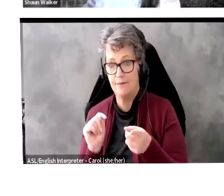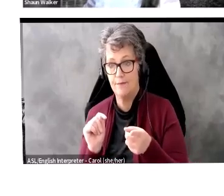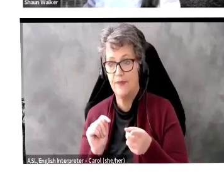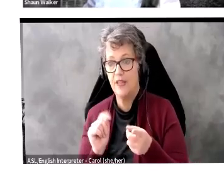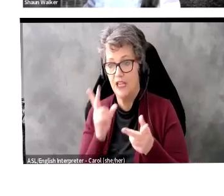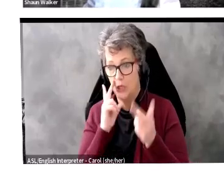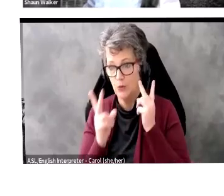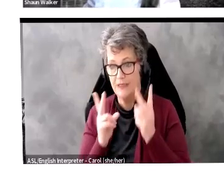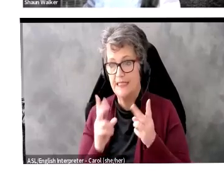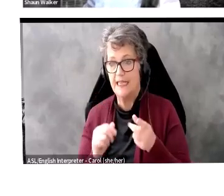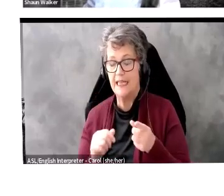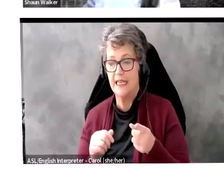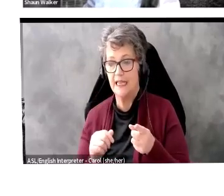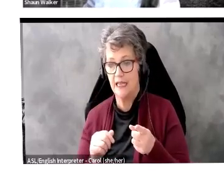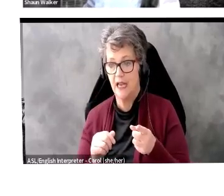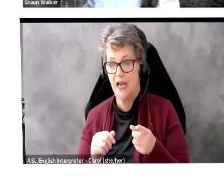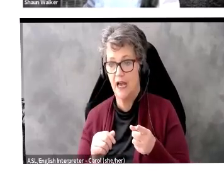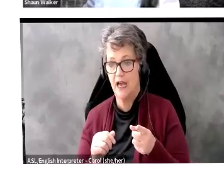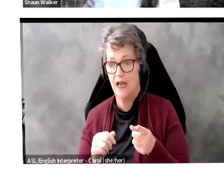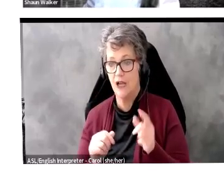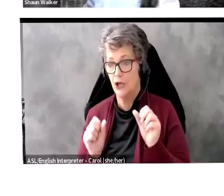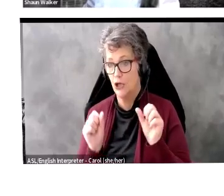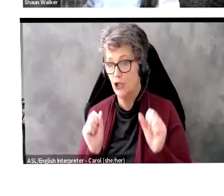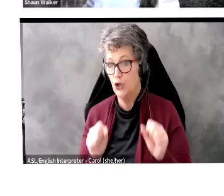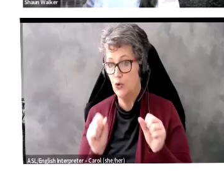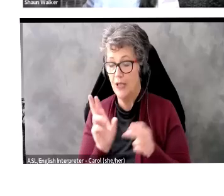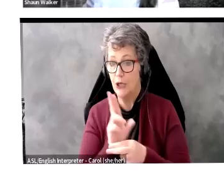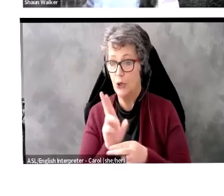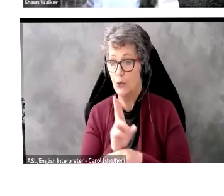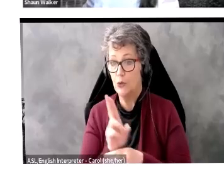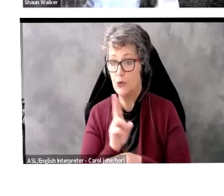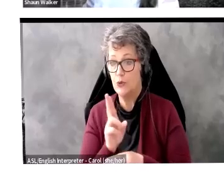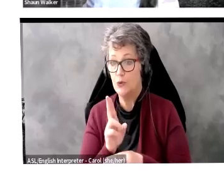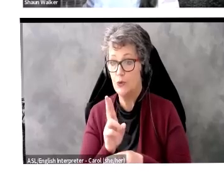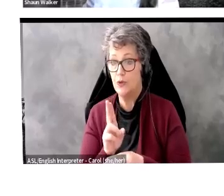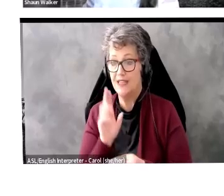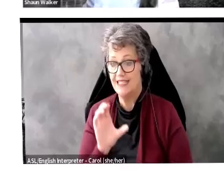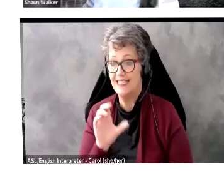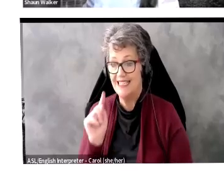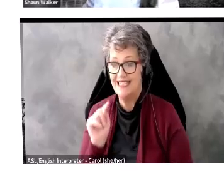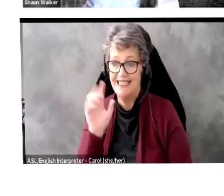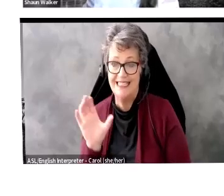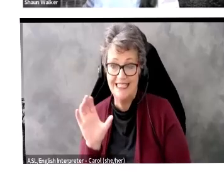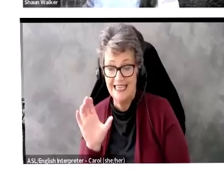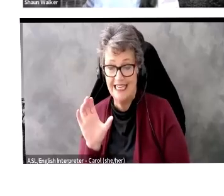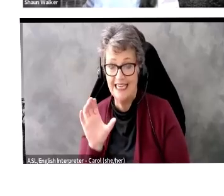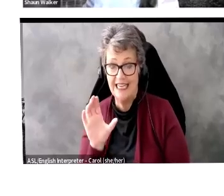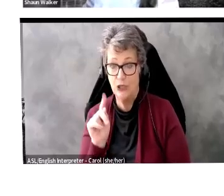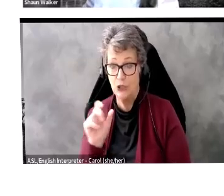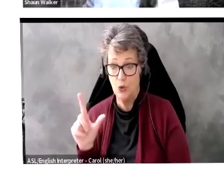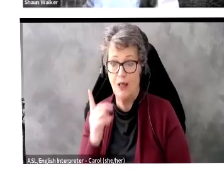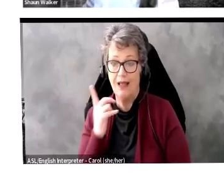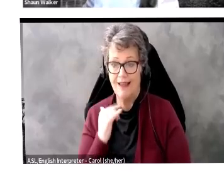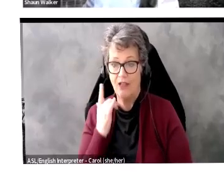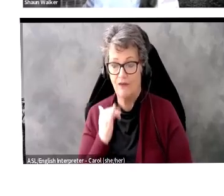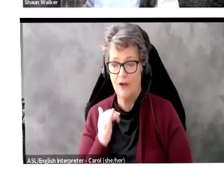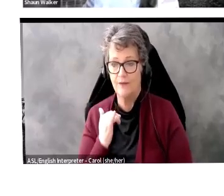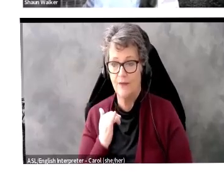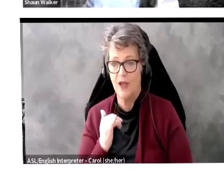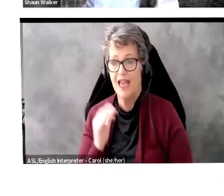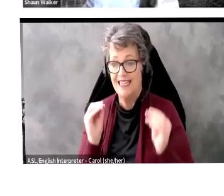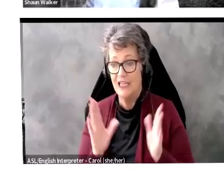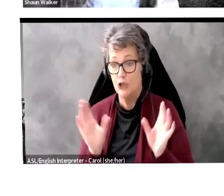you'll see that you can be able to use the CTC tool, the California on